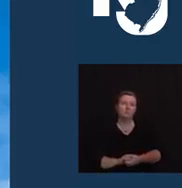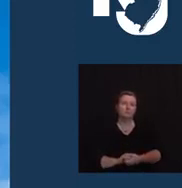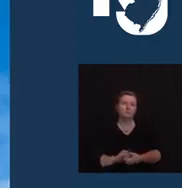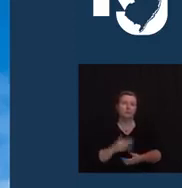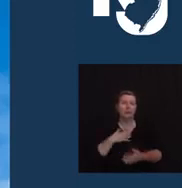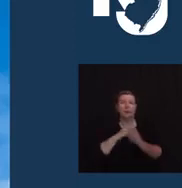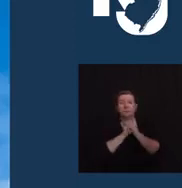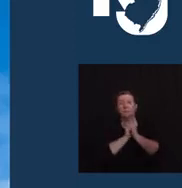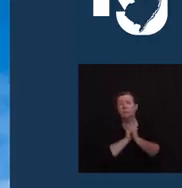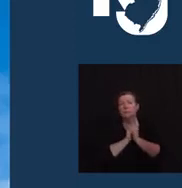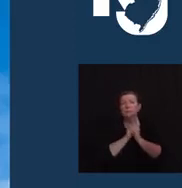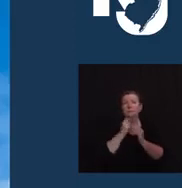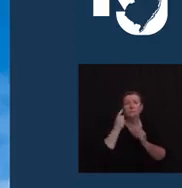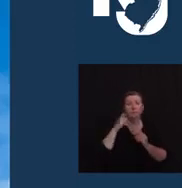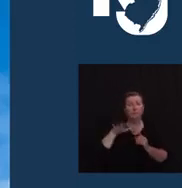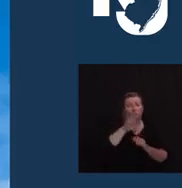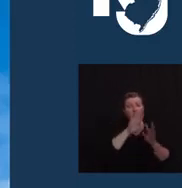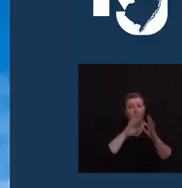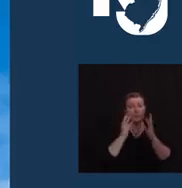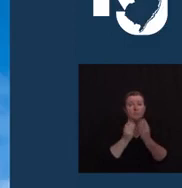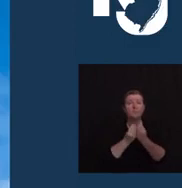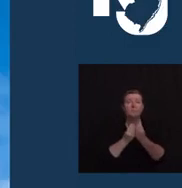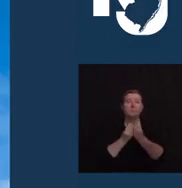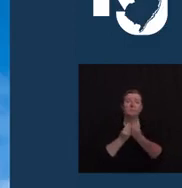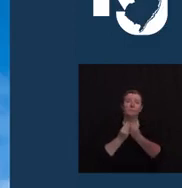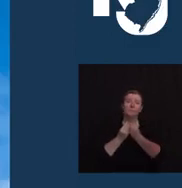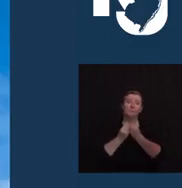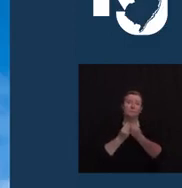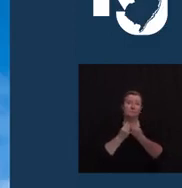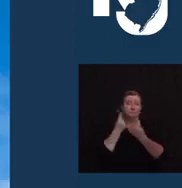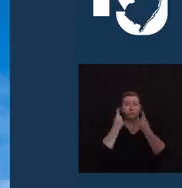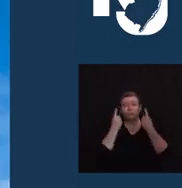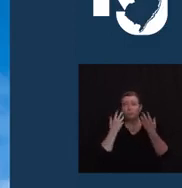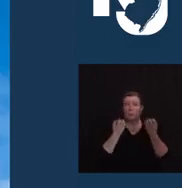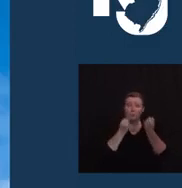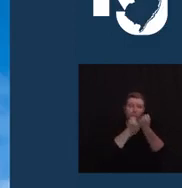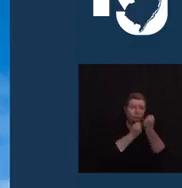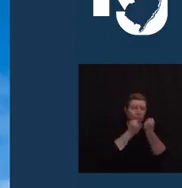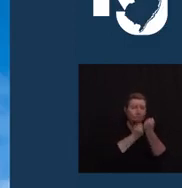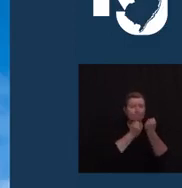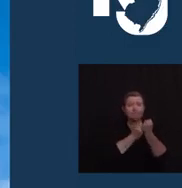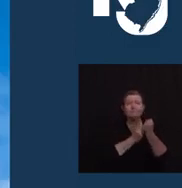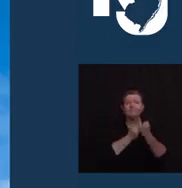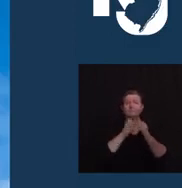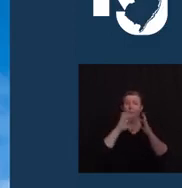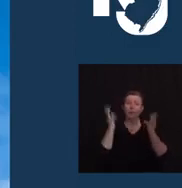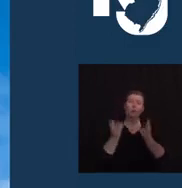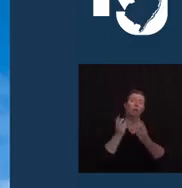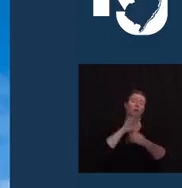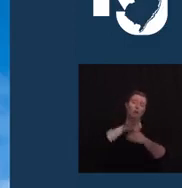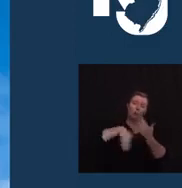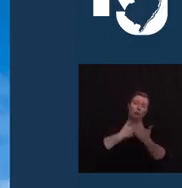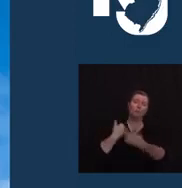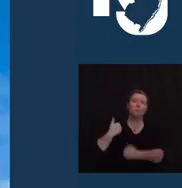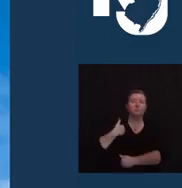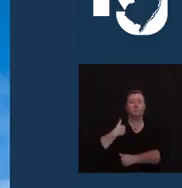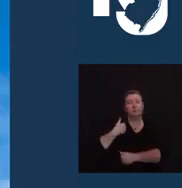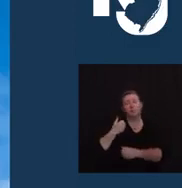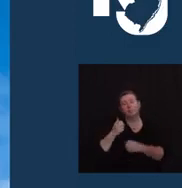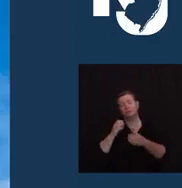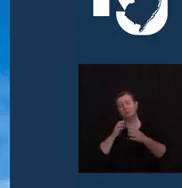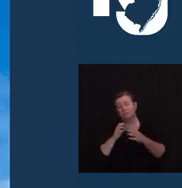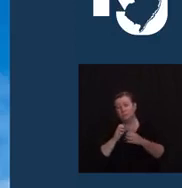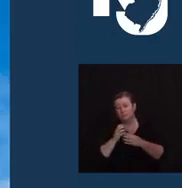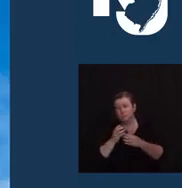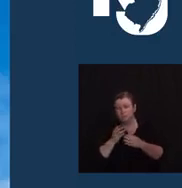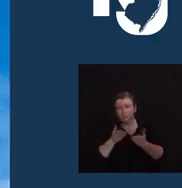their families, and our thoughts remain with all of our service members working to ensure that our fellow Americans and tens